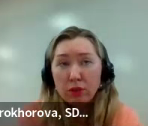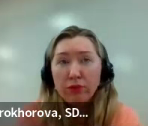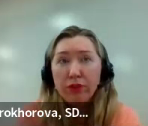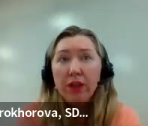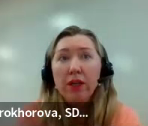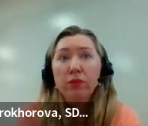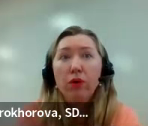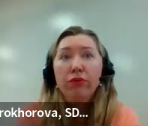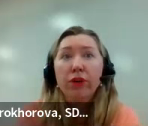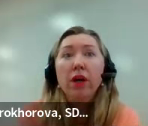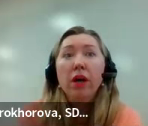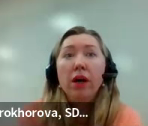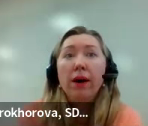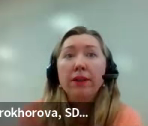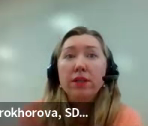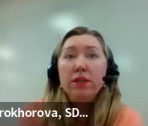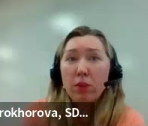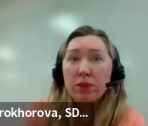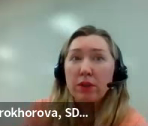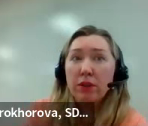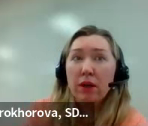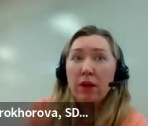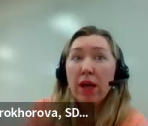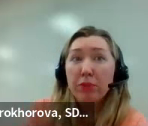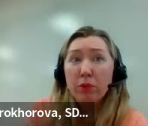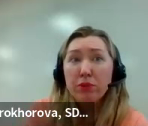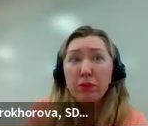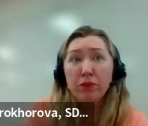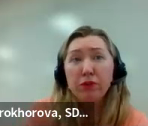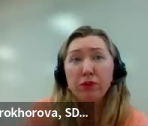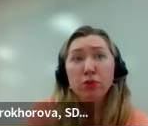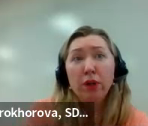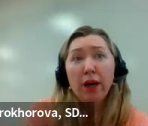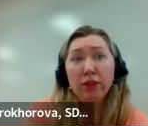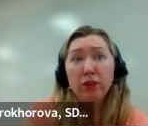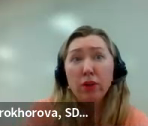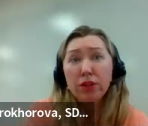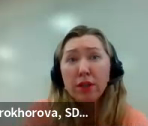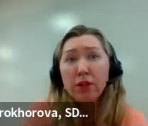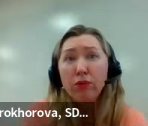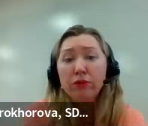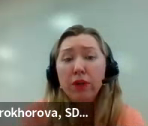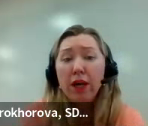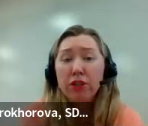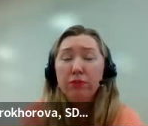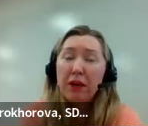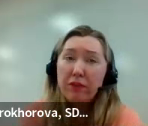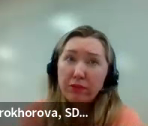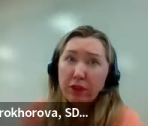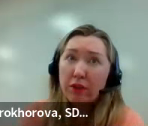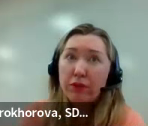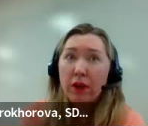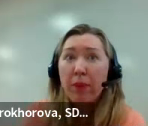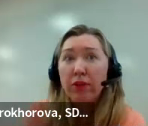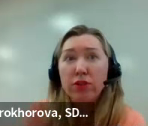sessions are also for free. And we offer desktops and laptops from $50 to $100. And often we actually waive